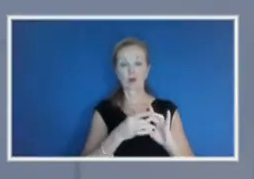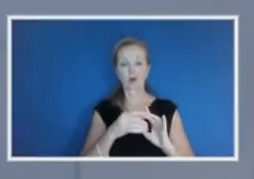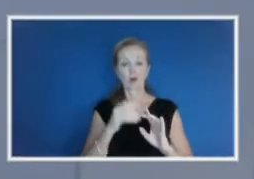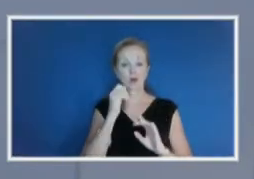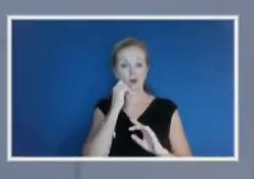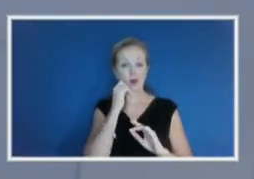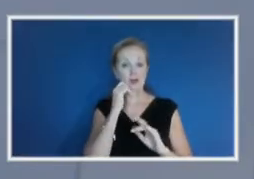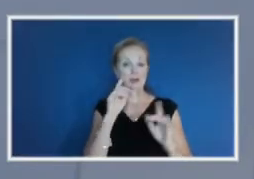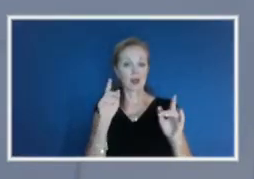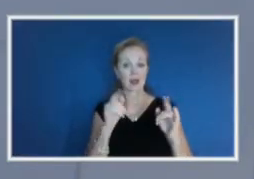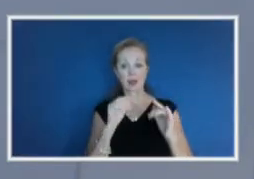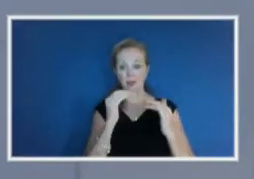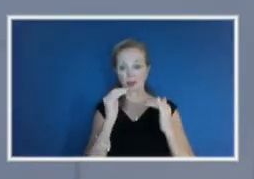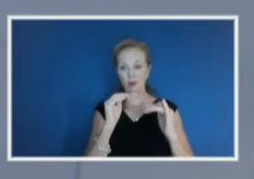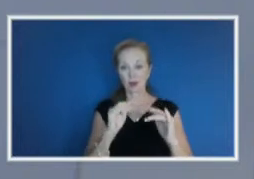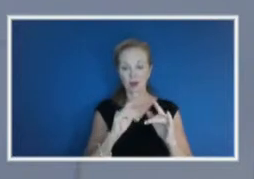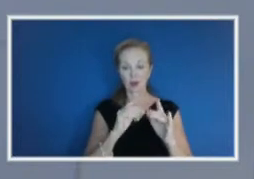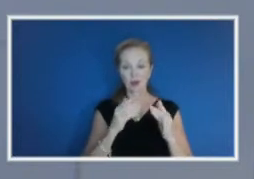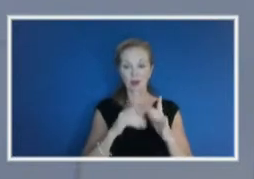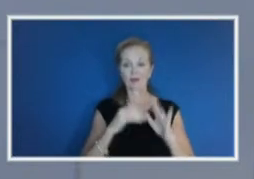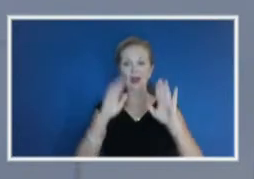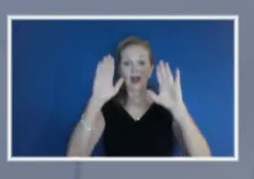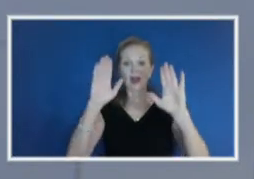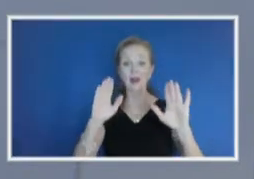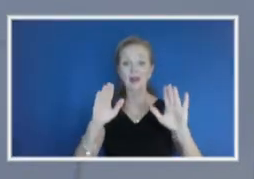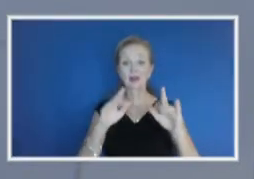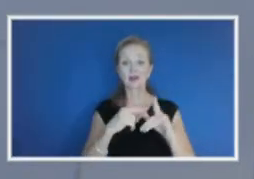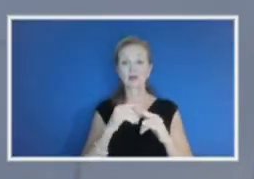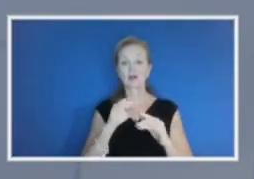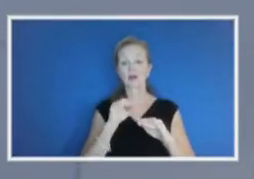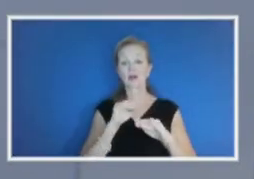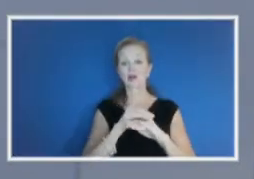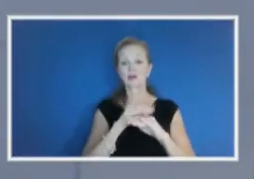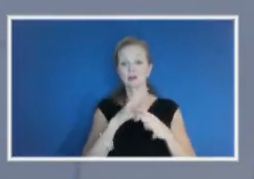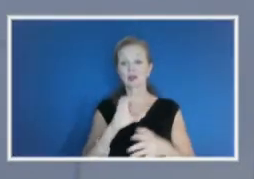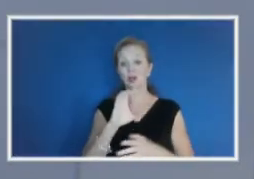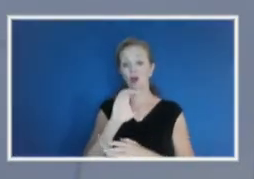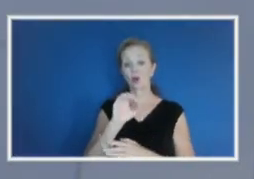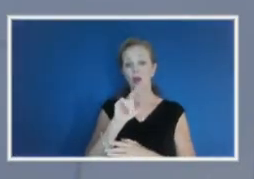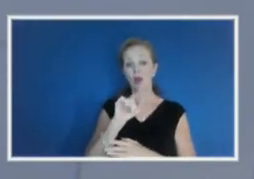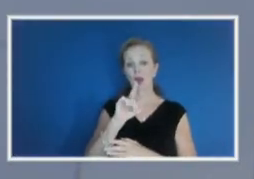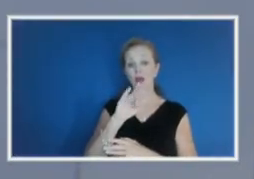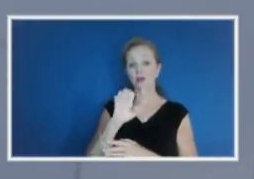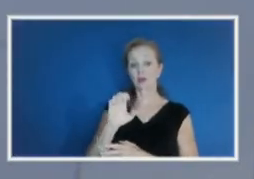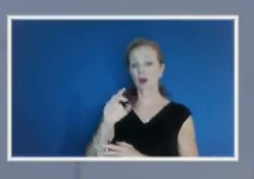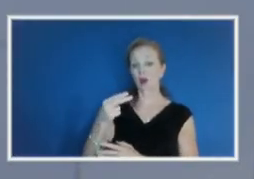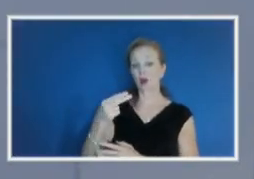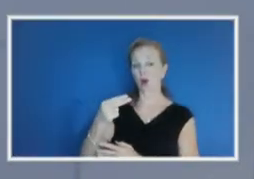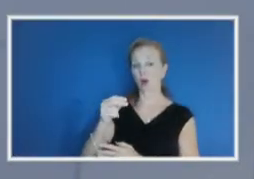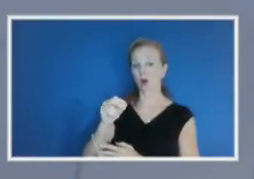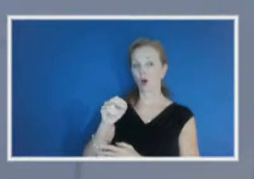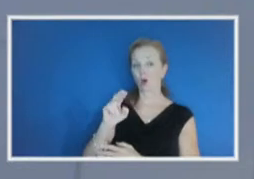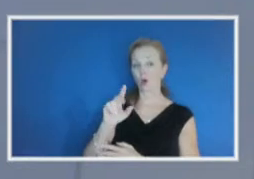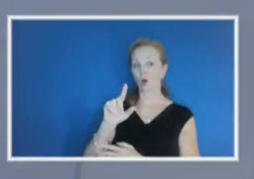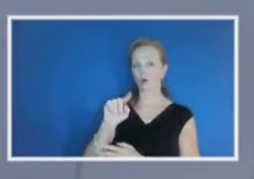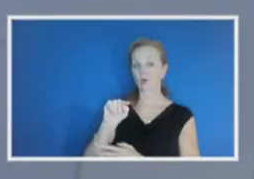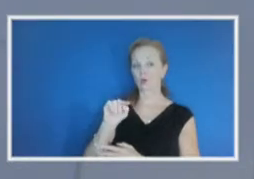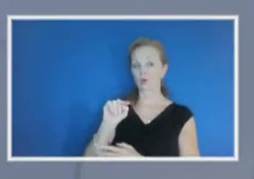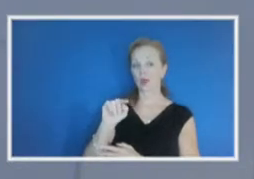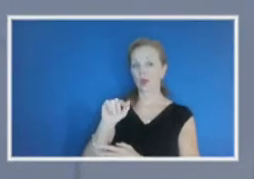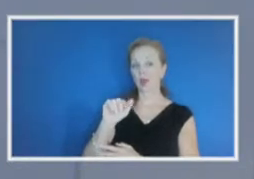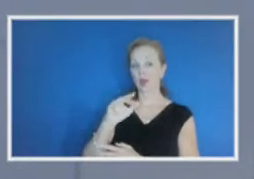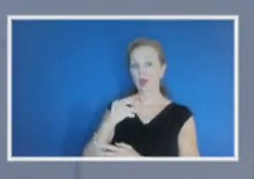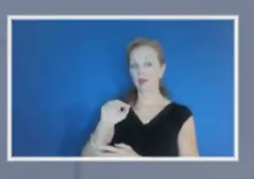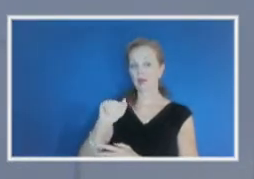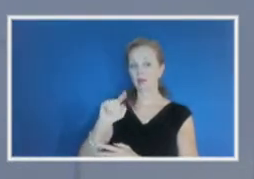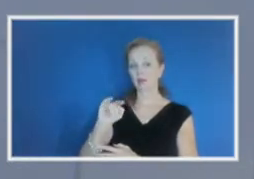way. We have an excellent consultant, Colette Holt, with Colette Holt & Associates. I reviewed her resume. I wish it